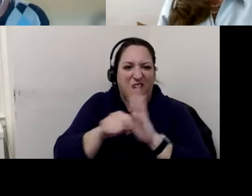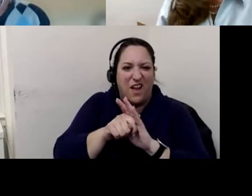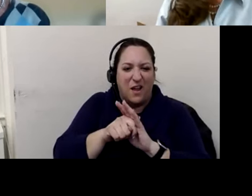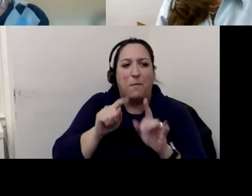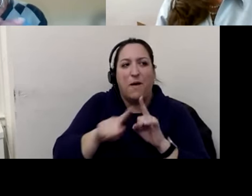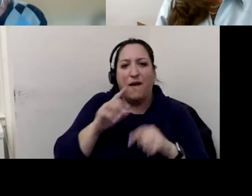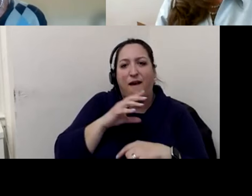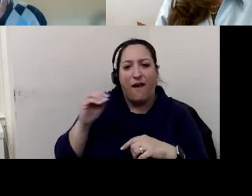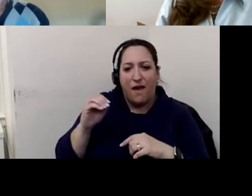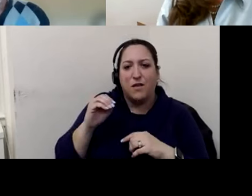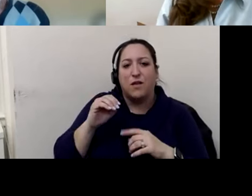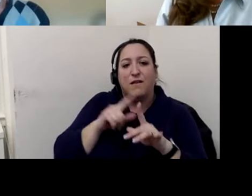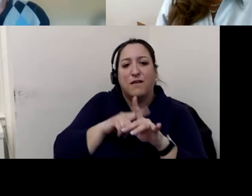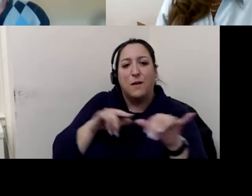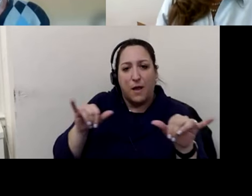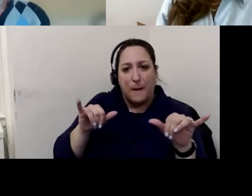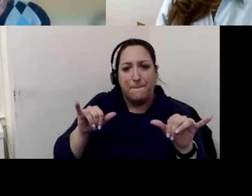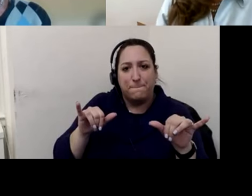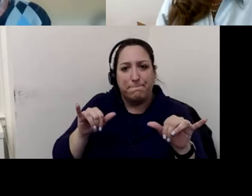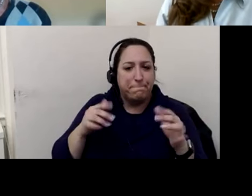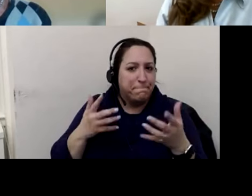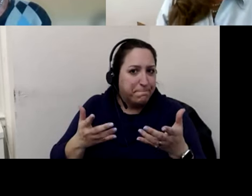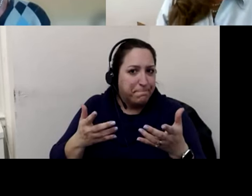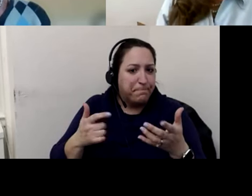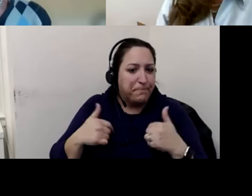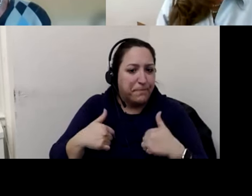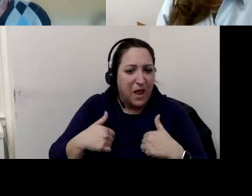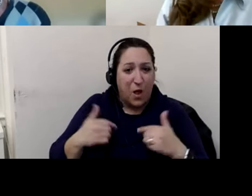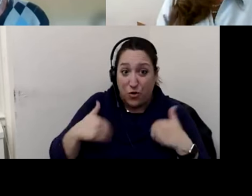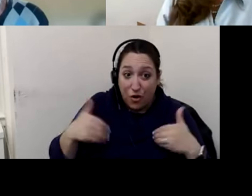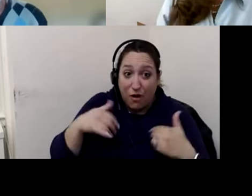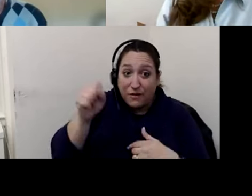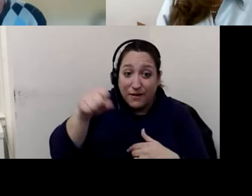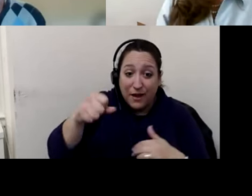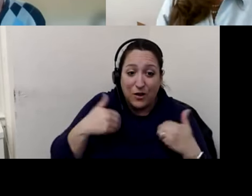And while I was young